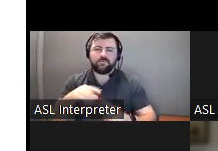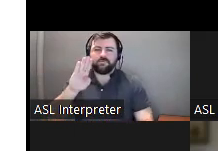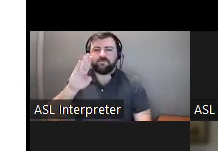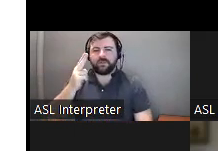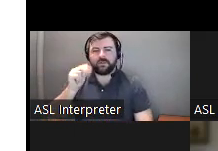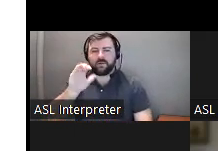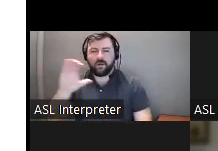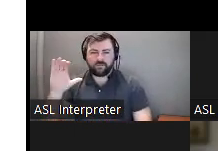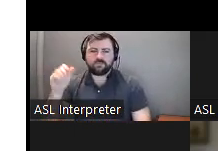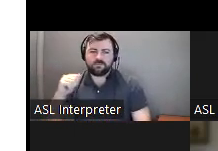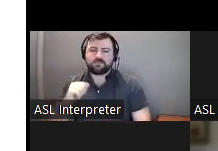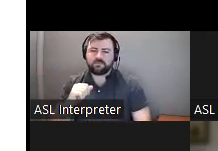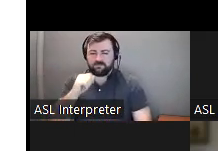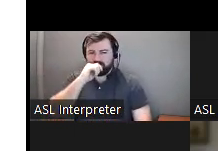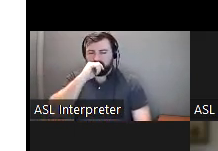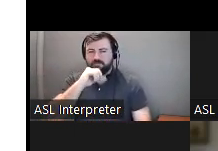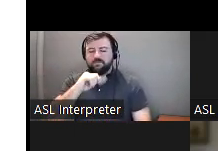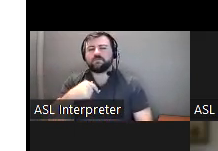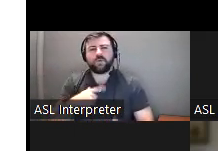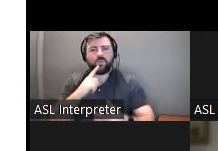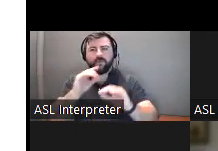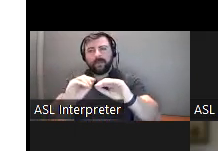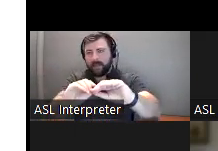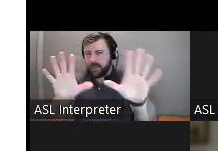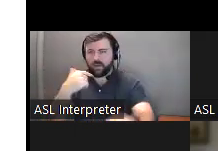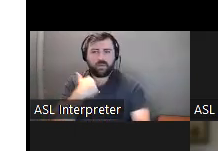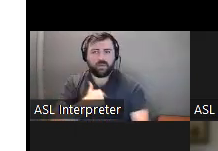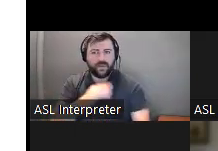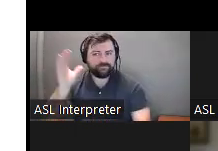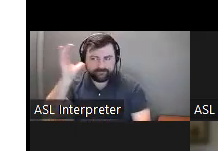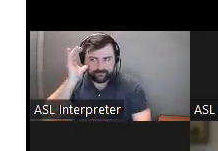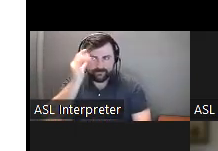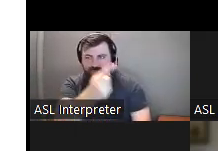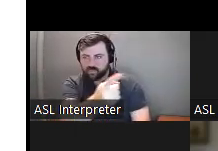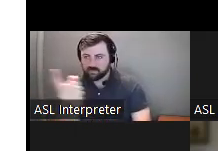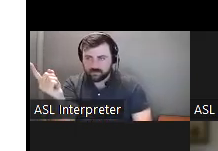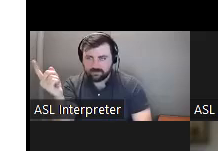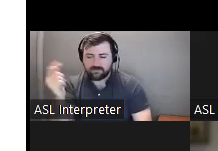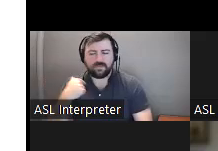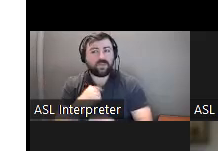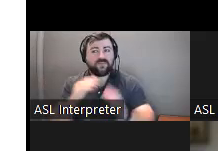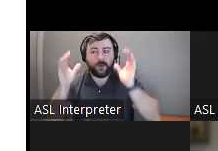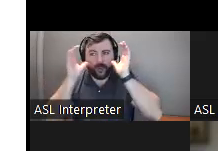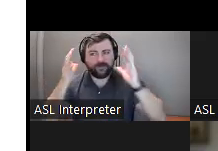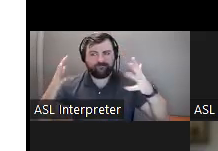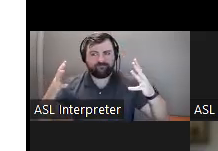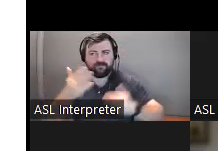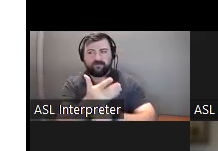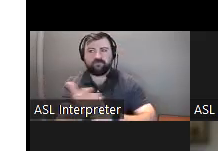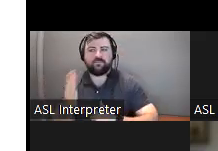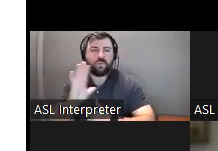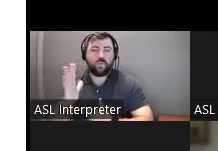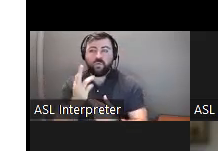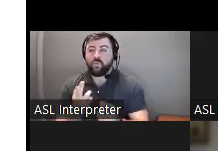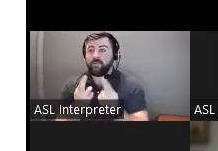BHA. And so I want to be very clear that we are listening to you, and we have heard you with your